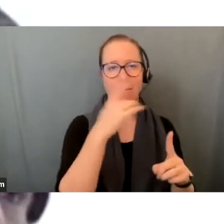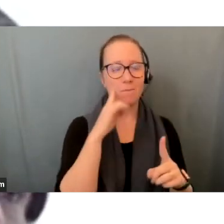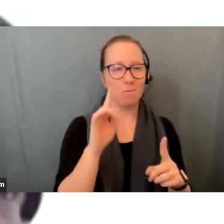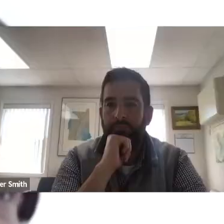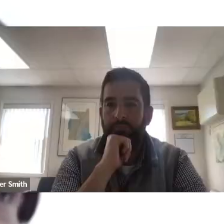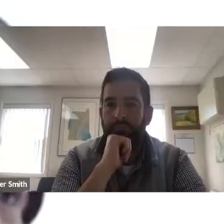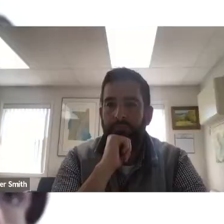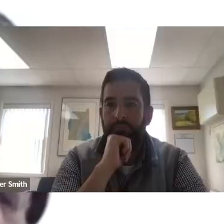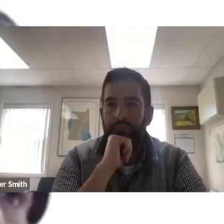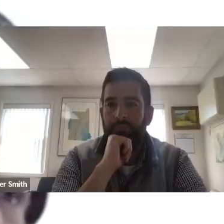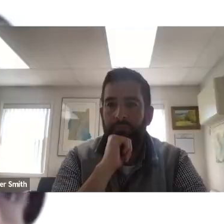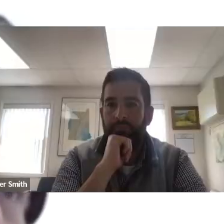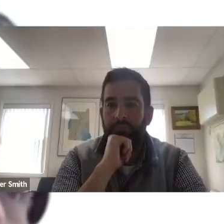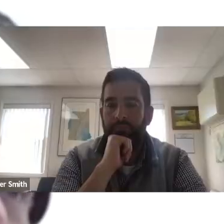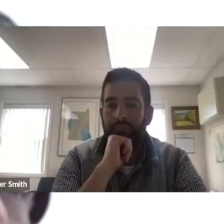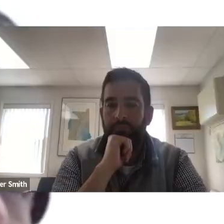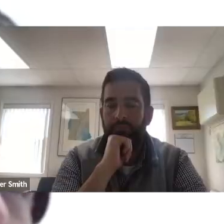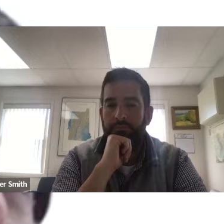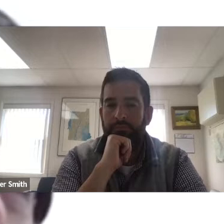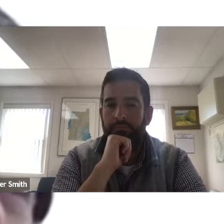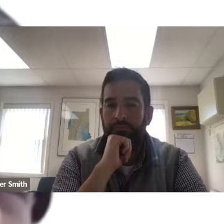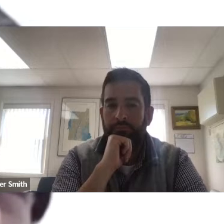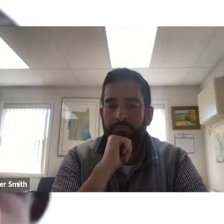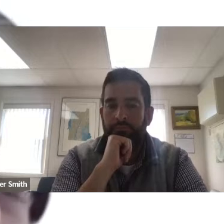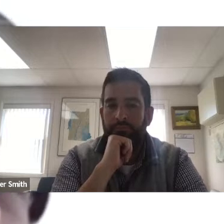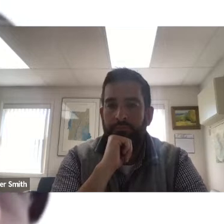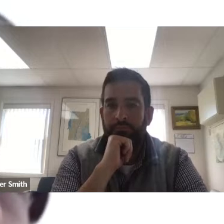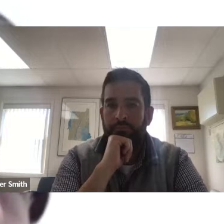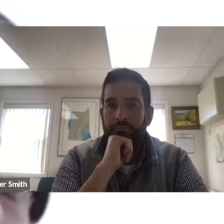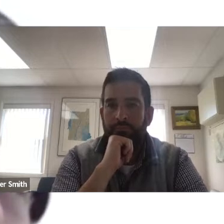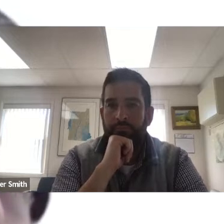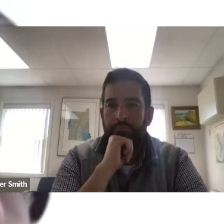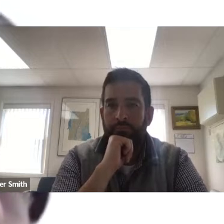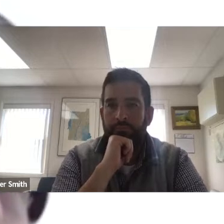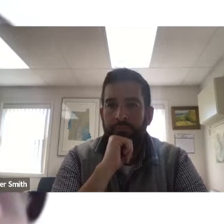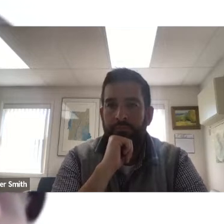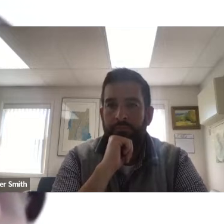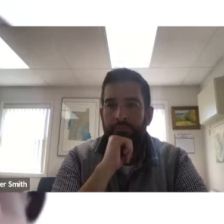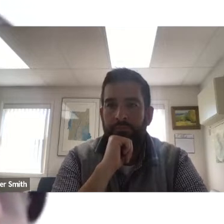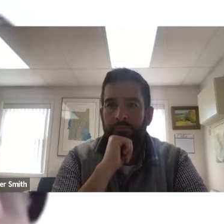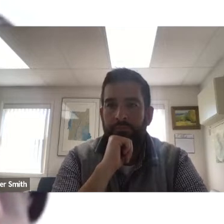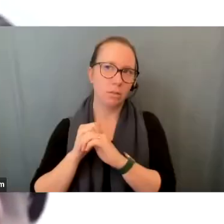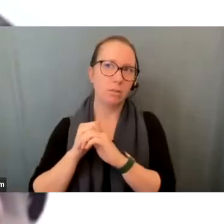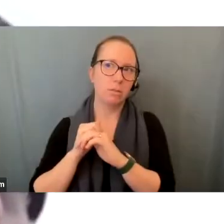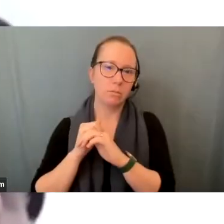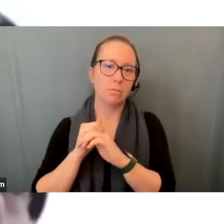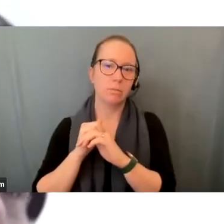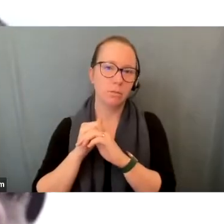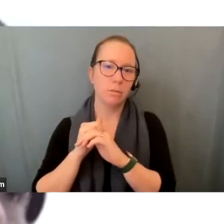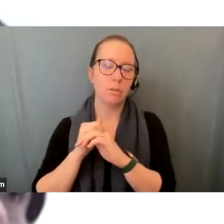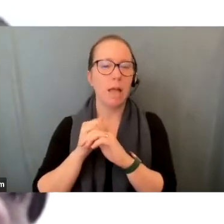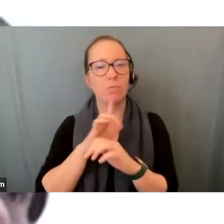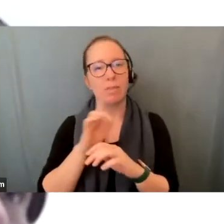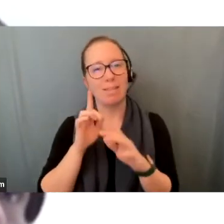think the thread of prevention and the different levels that are